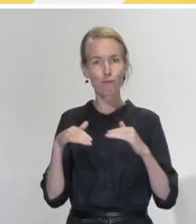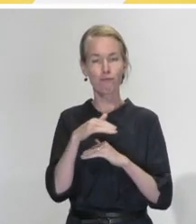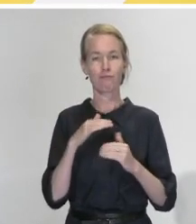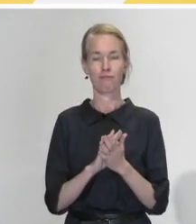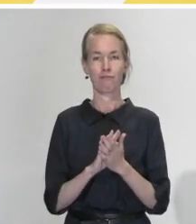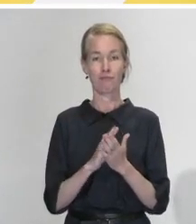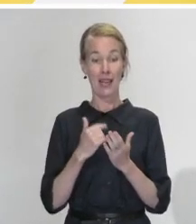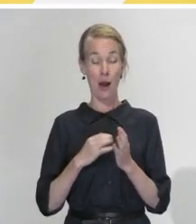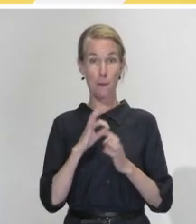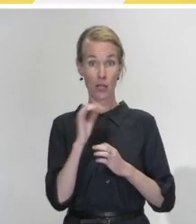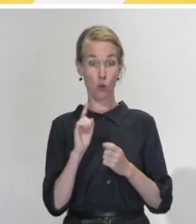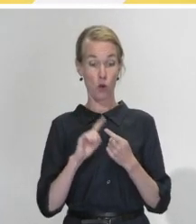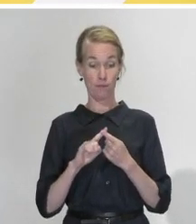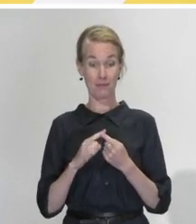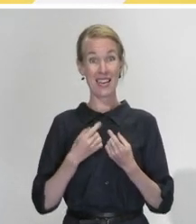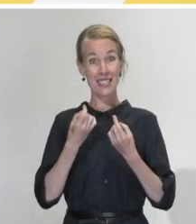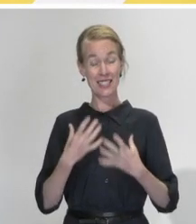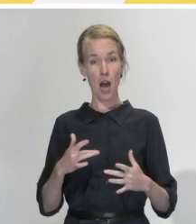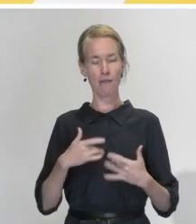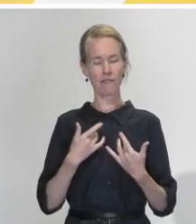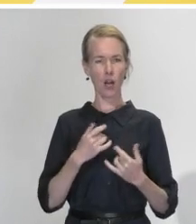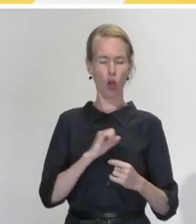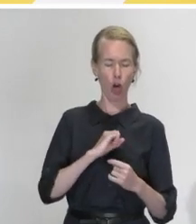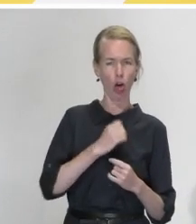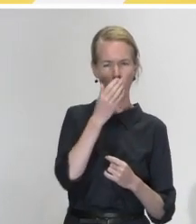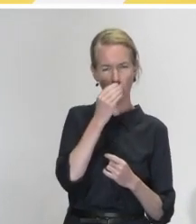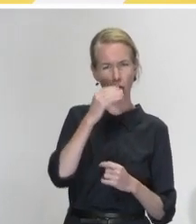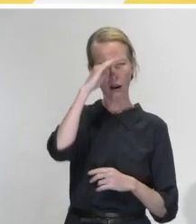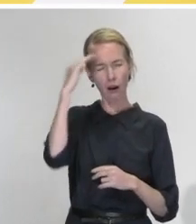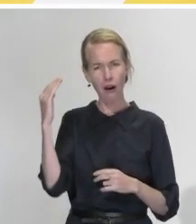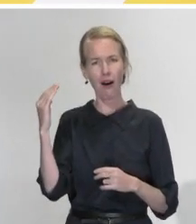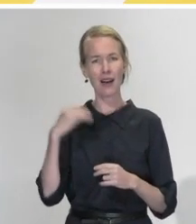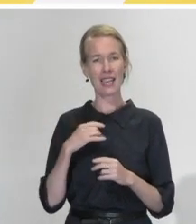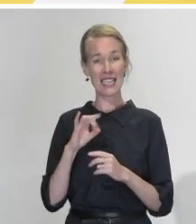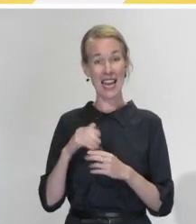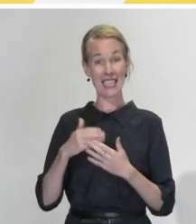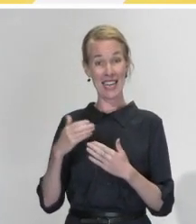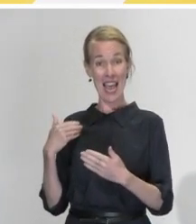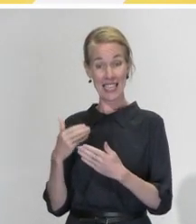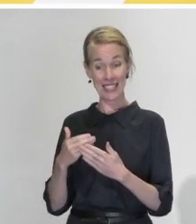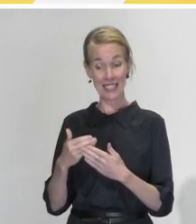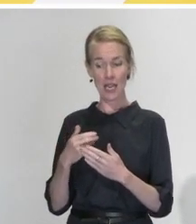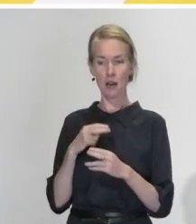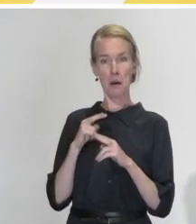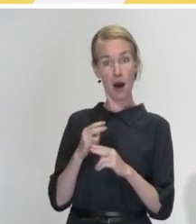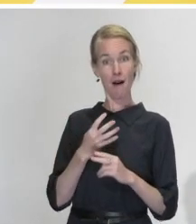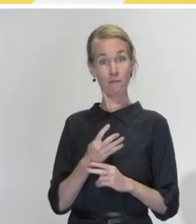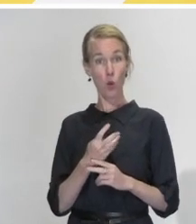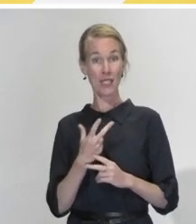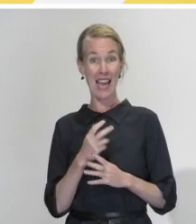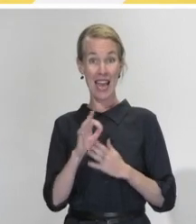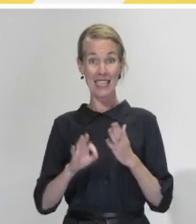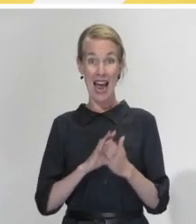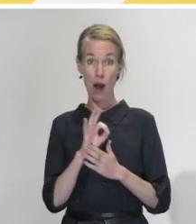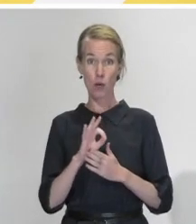since the onset of their symptoms and at least 48 hours from being symptom-free. That's the advice we have currently from